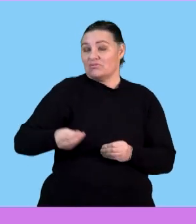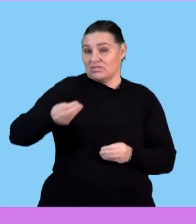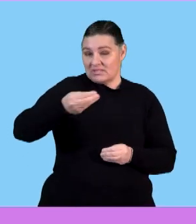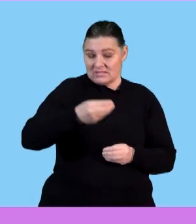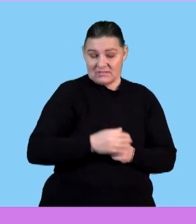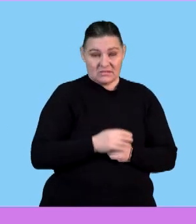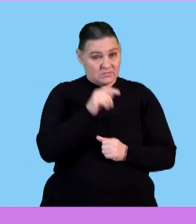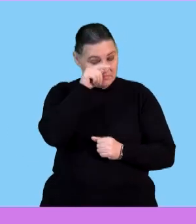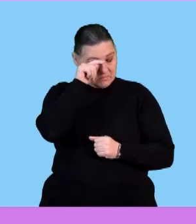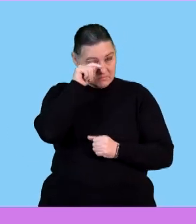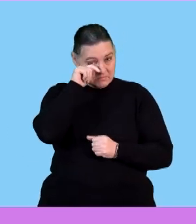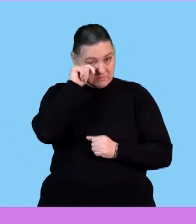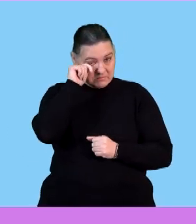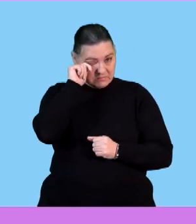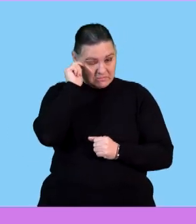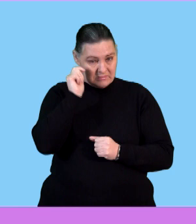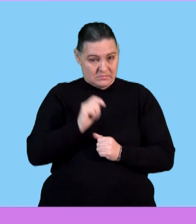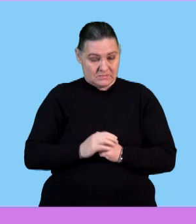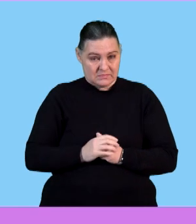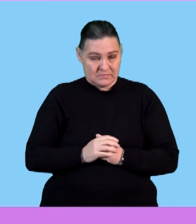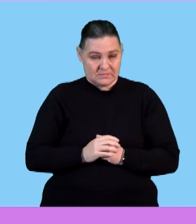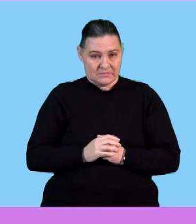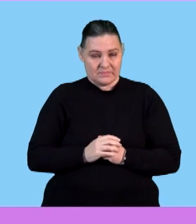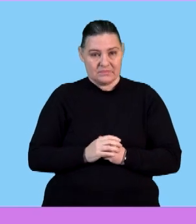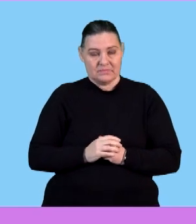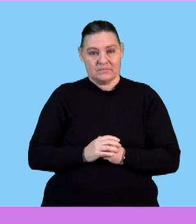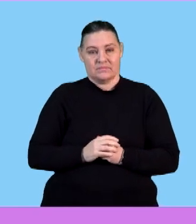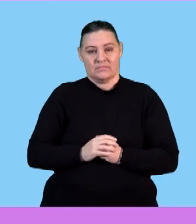interest. Interest.